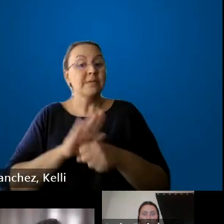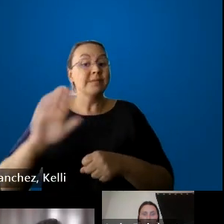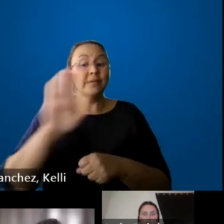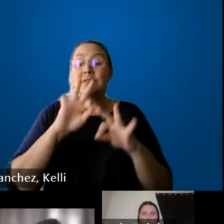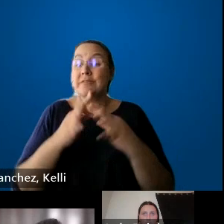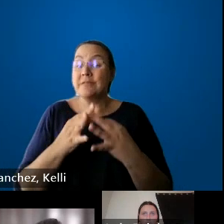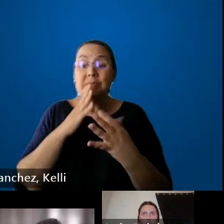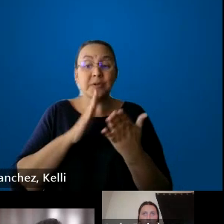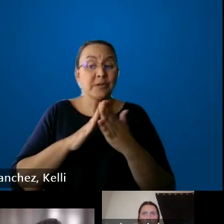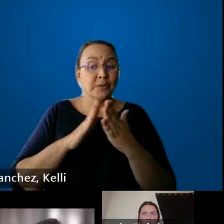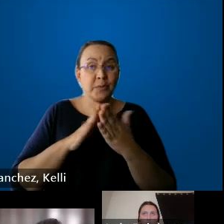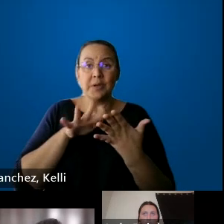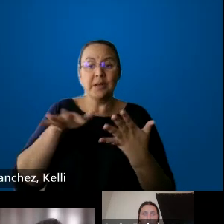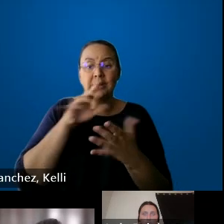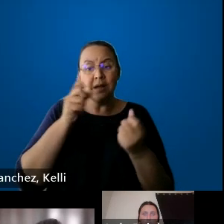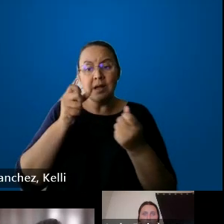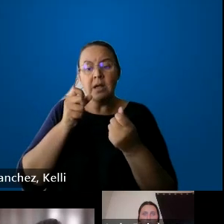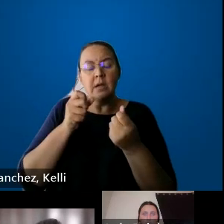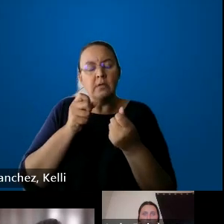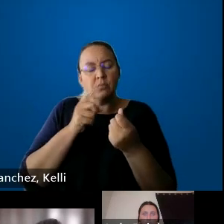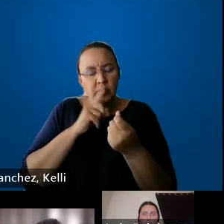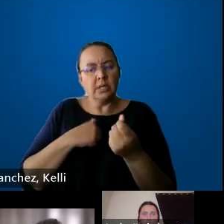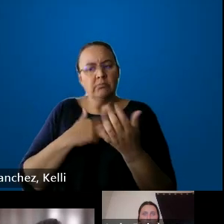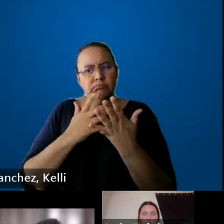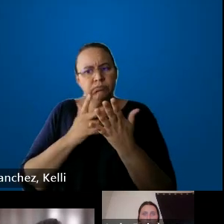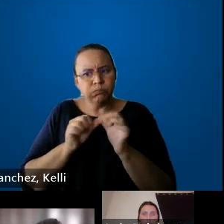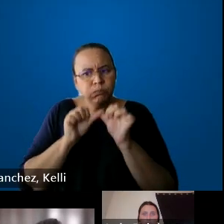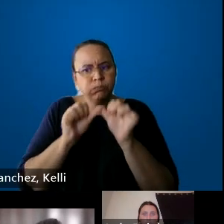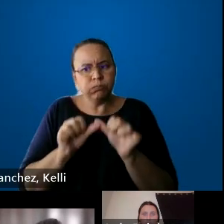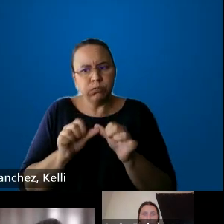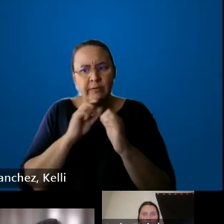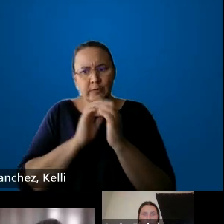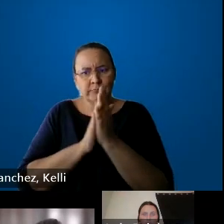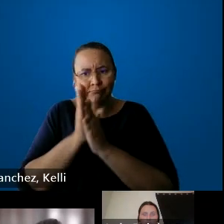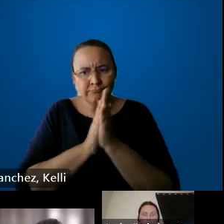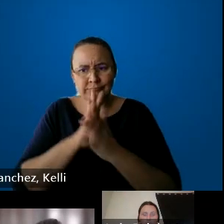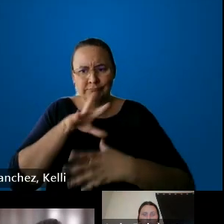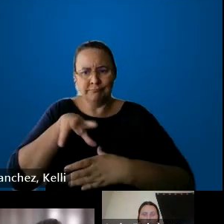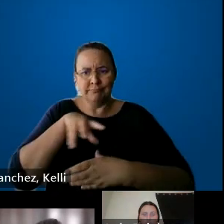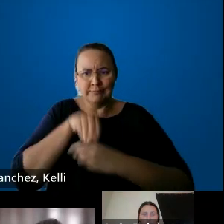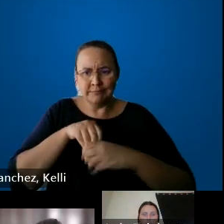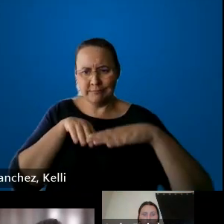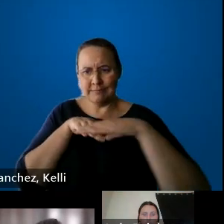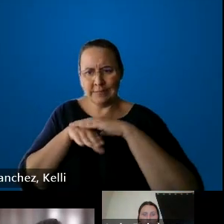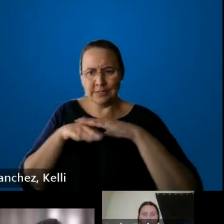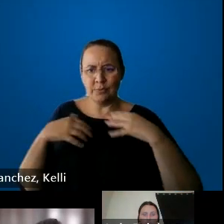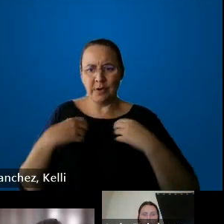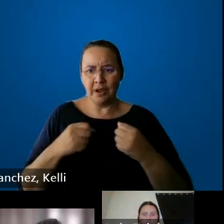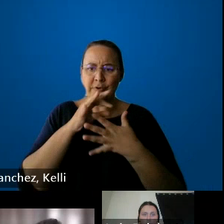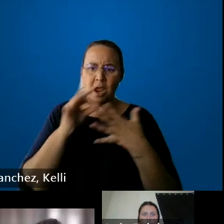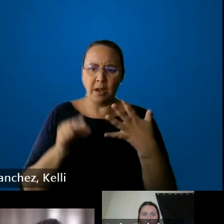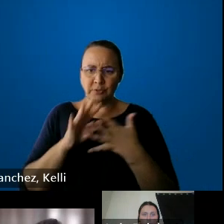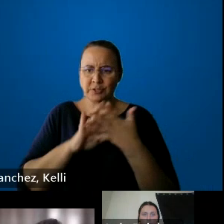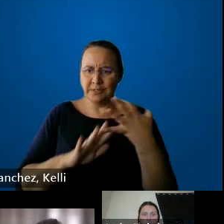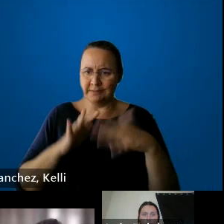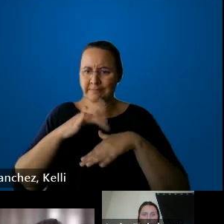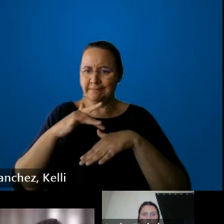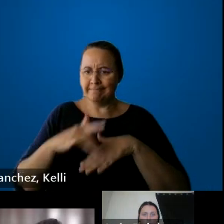and community underscores her passion for advocating for inclusive and accessible recovery options.